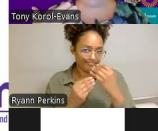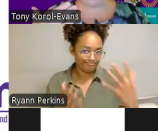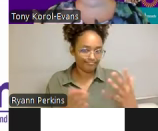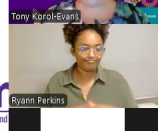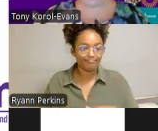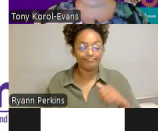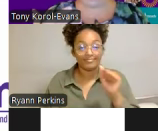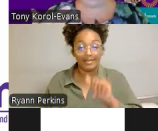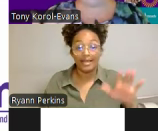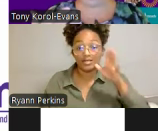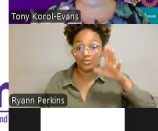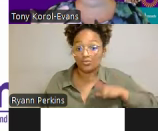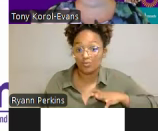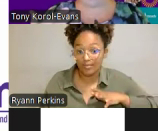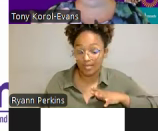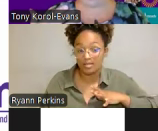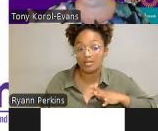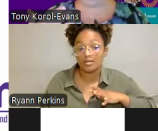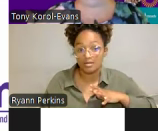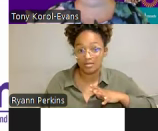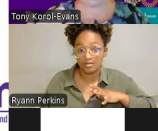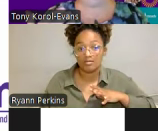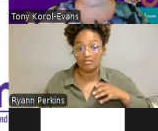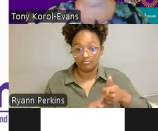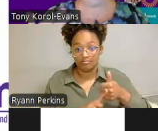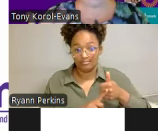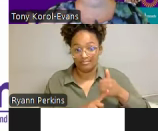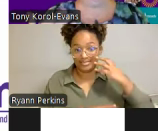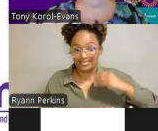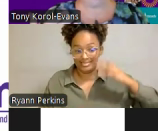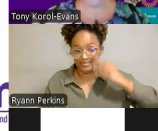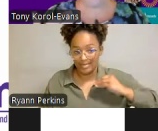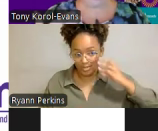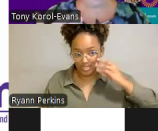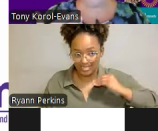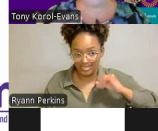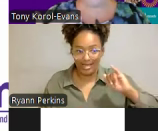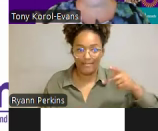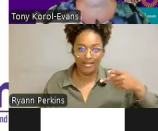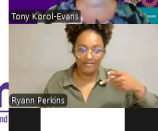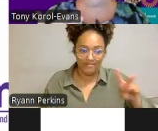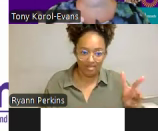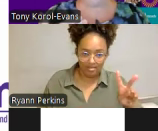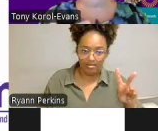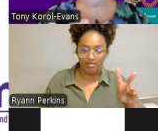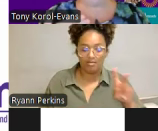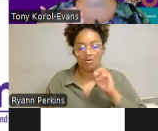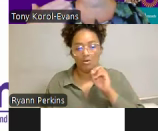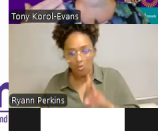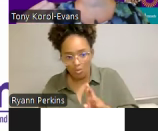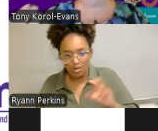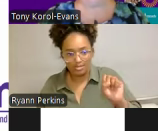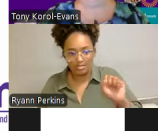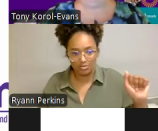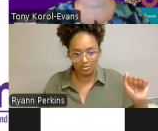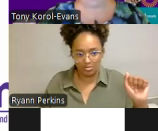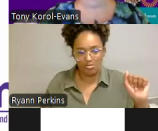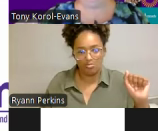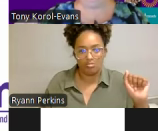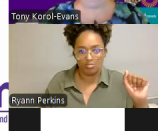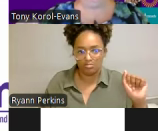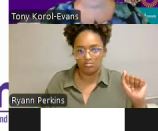Asian women who are reporting experiencing IPV or sexual assault during their lifetime goes up to over half